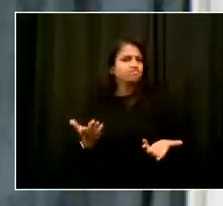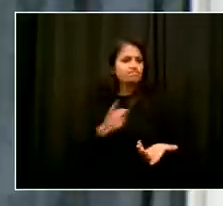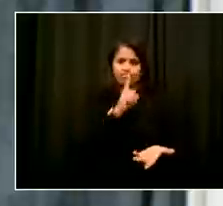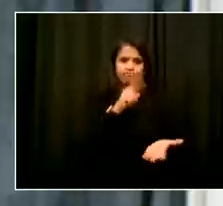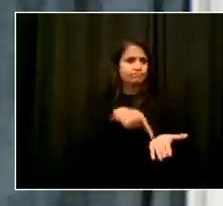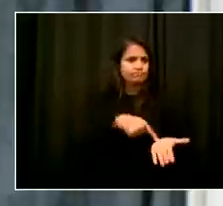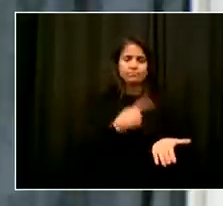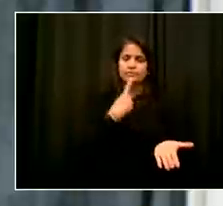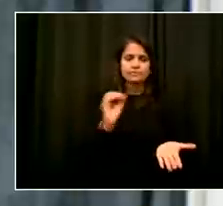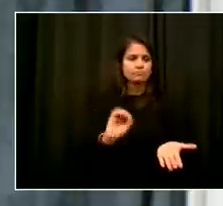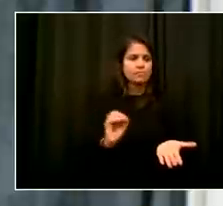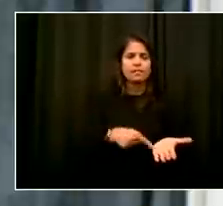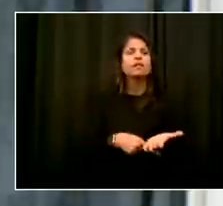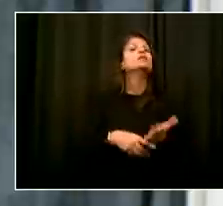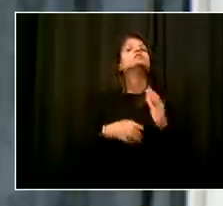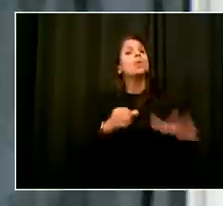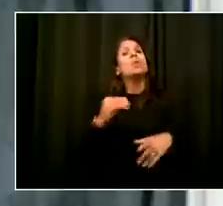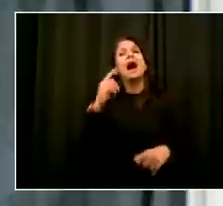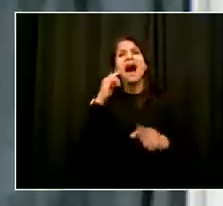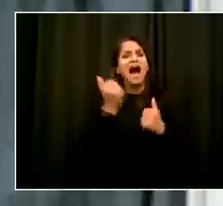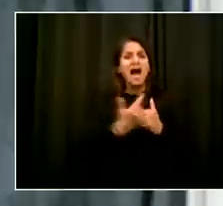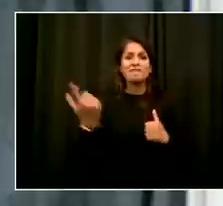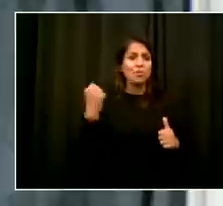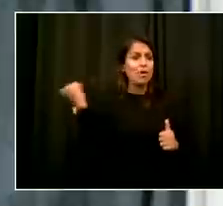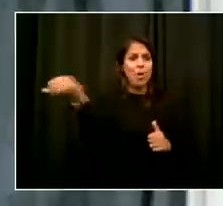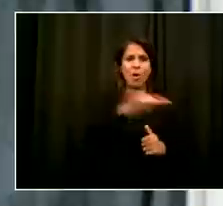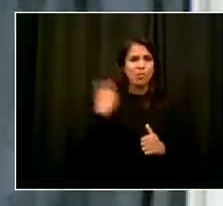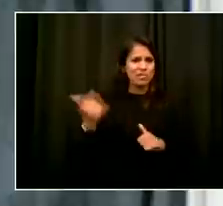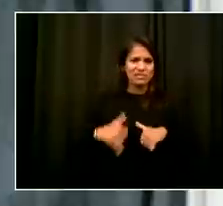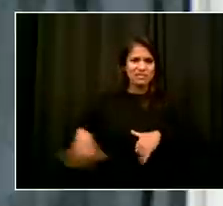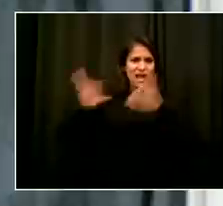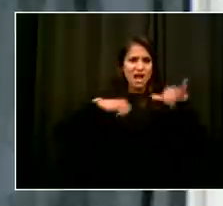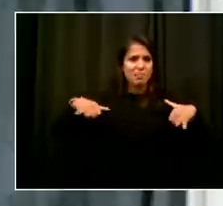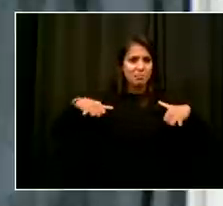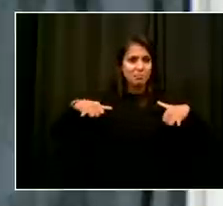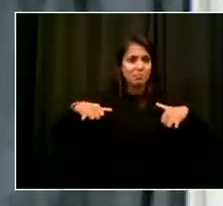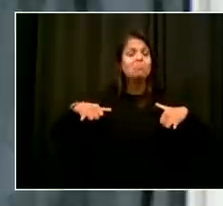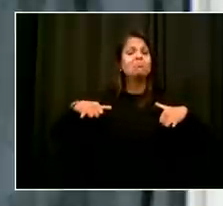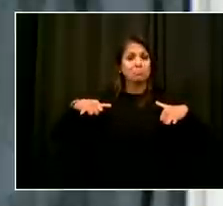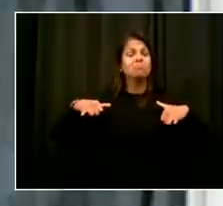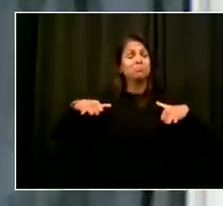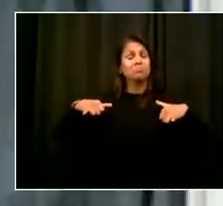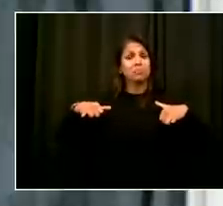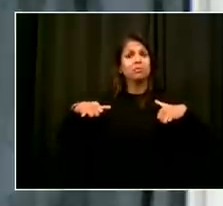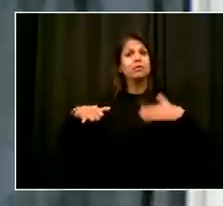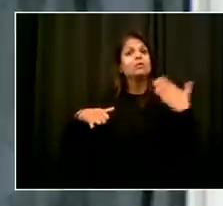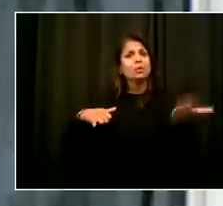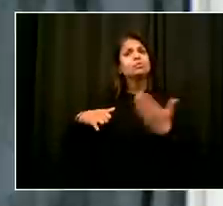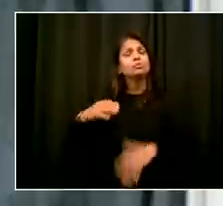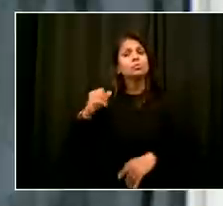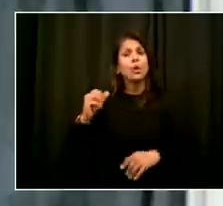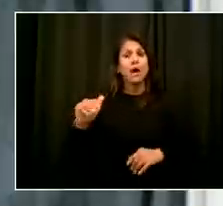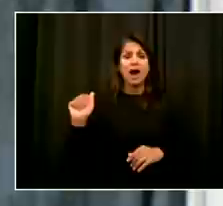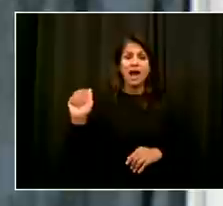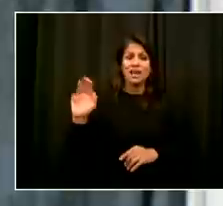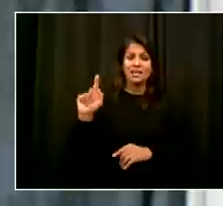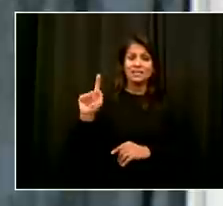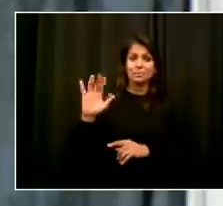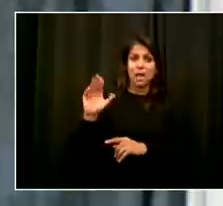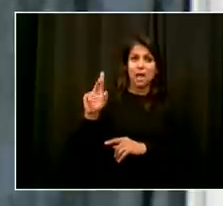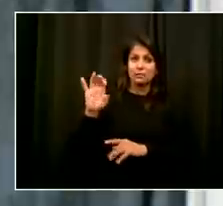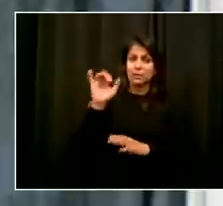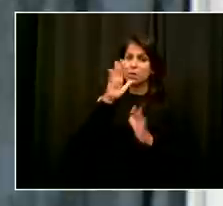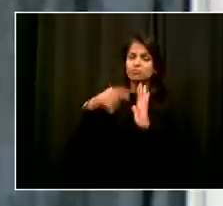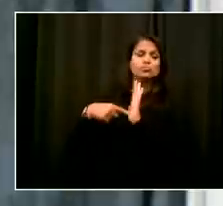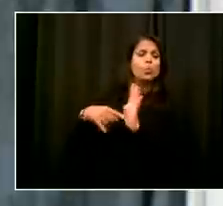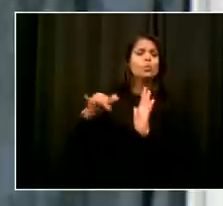had a positive antibody test. The way that we think about antibody tests is they are tests of exposure and not